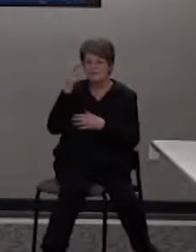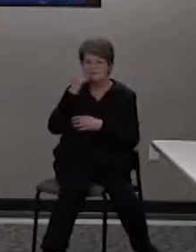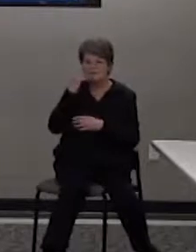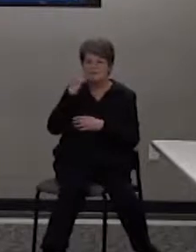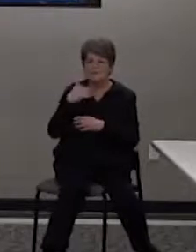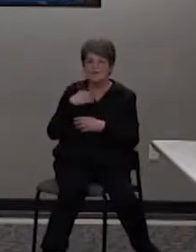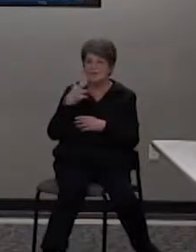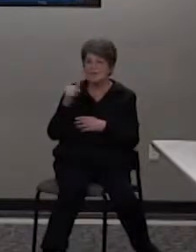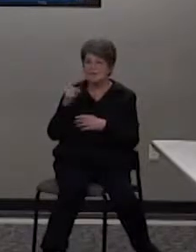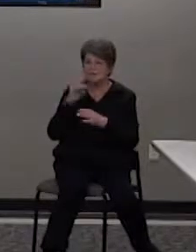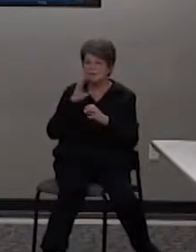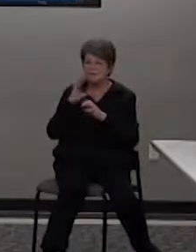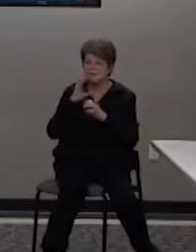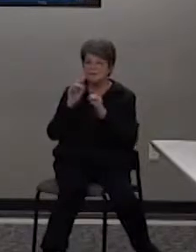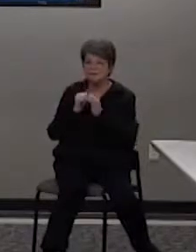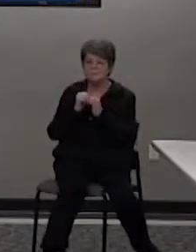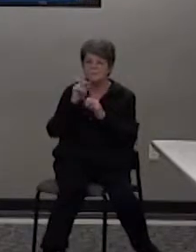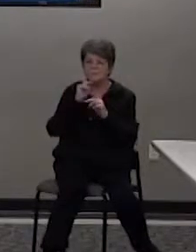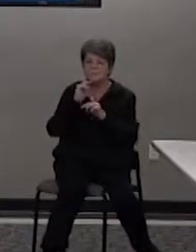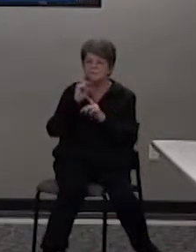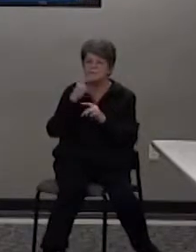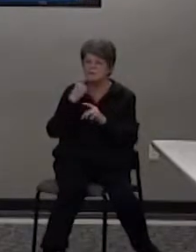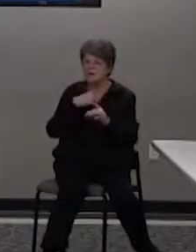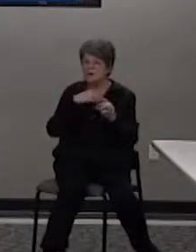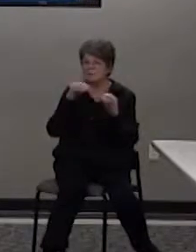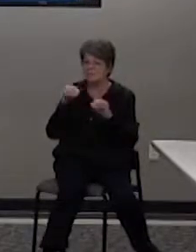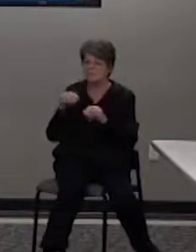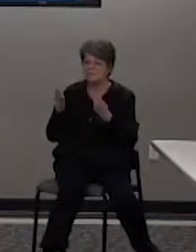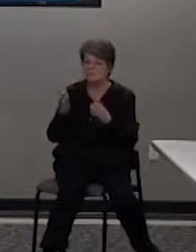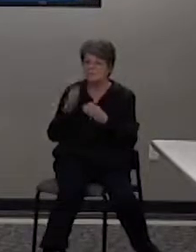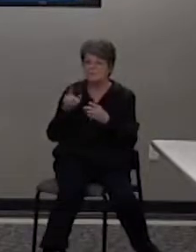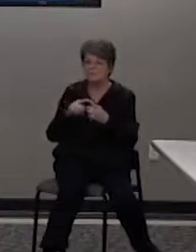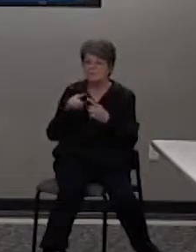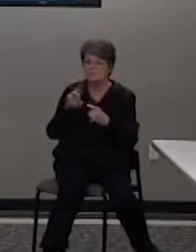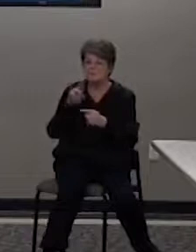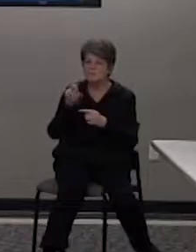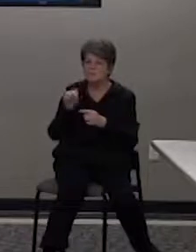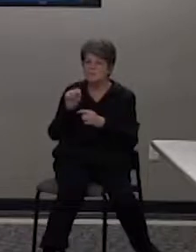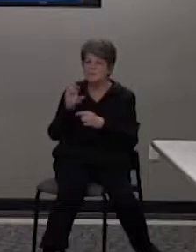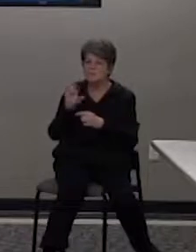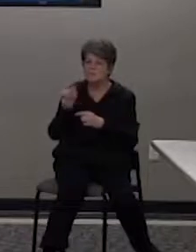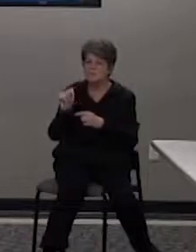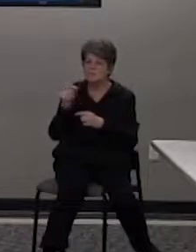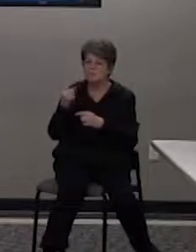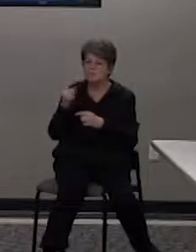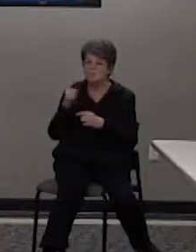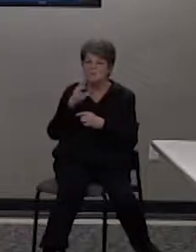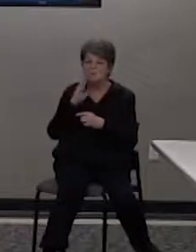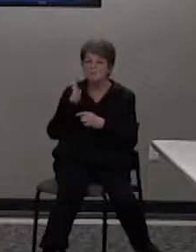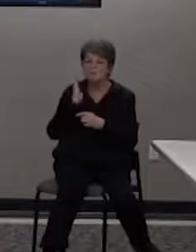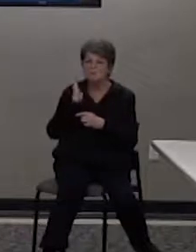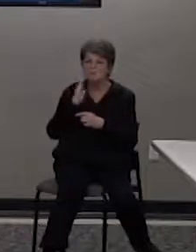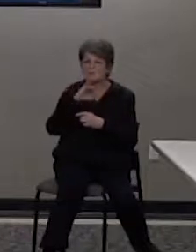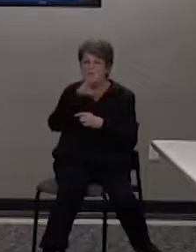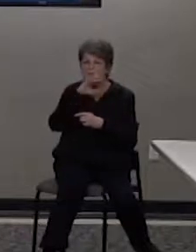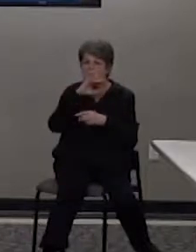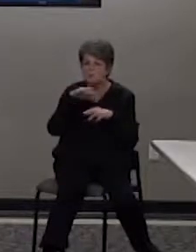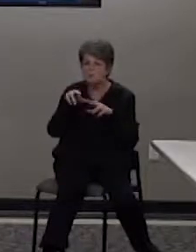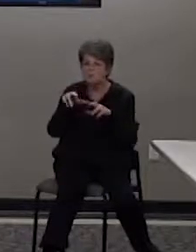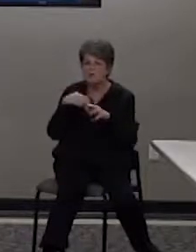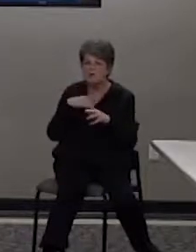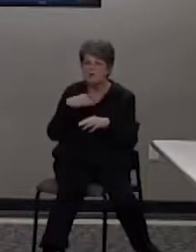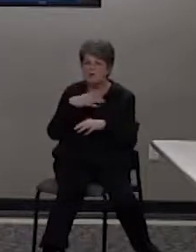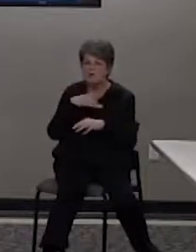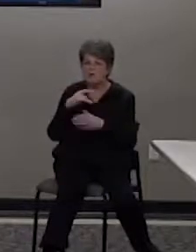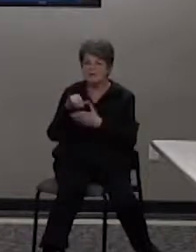conversations with people that said, I moved here when US Route 1 south of the Beltway was a dirt road, and that's what I like.